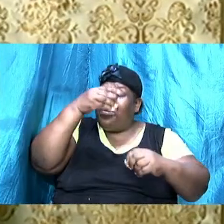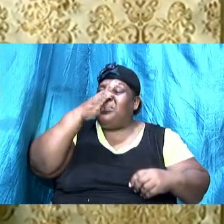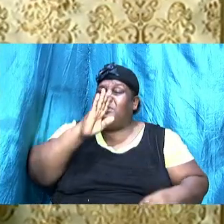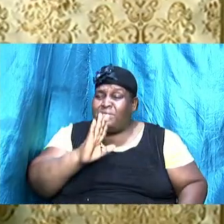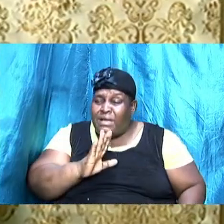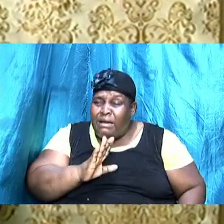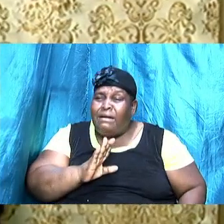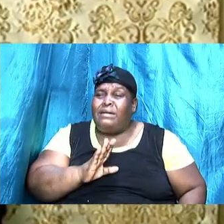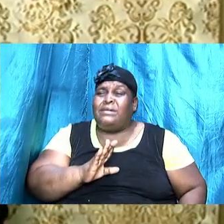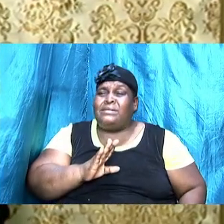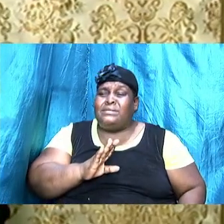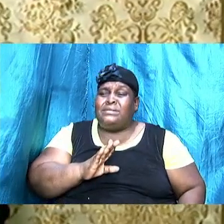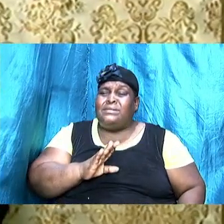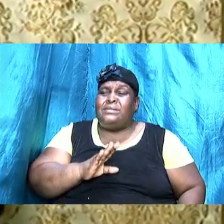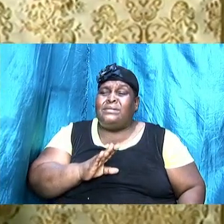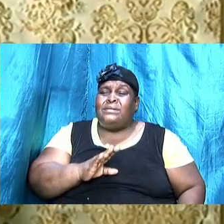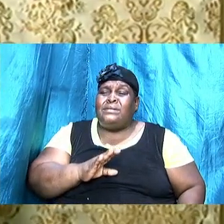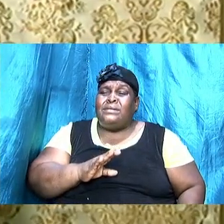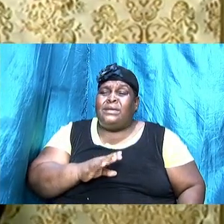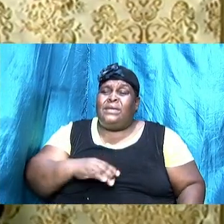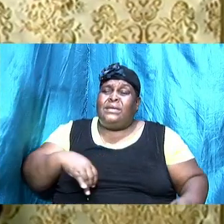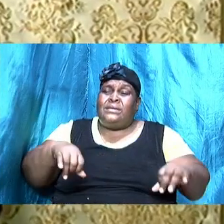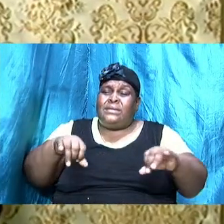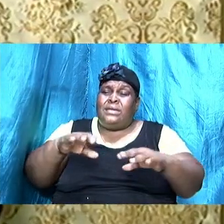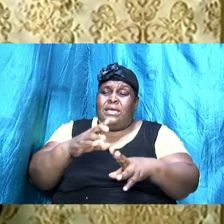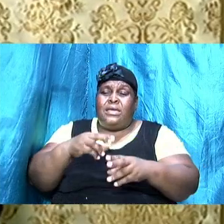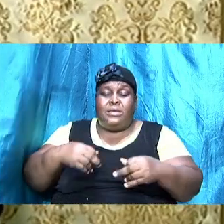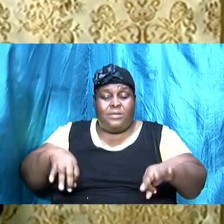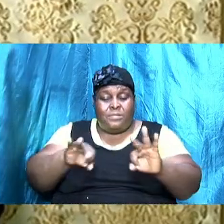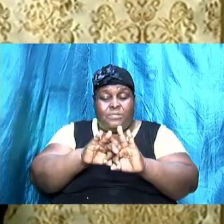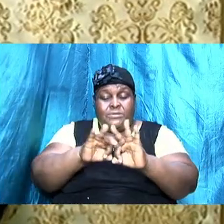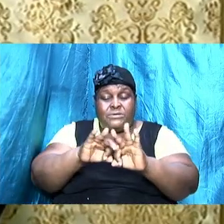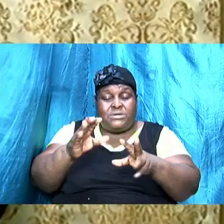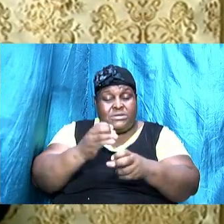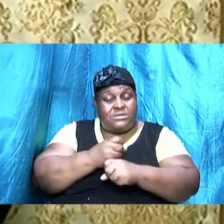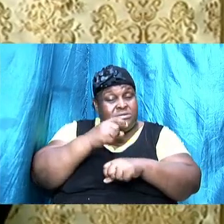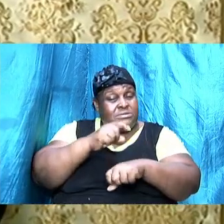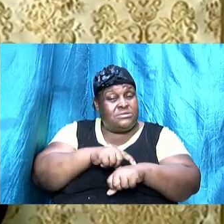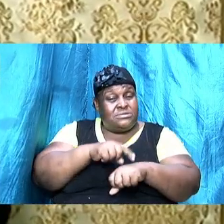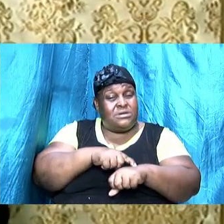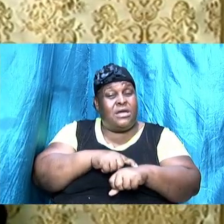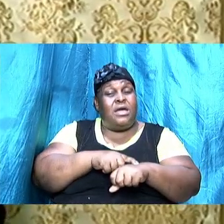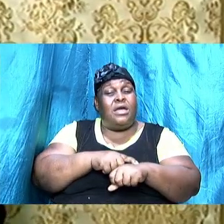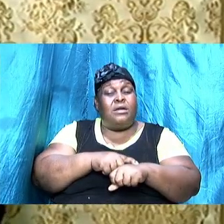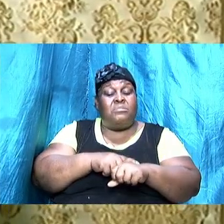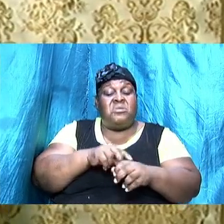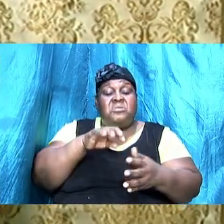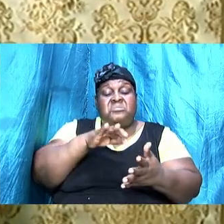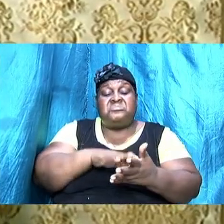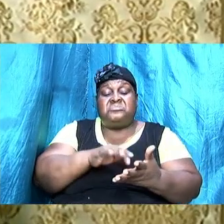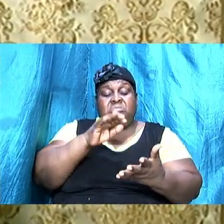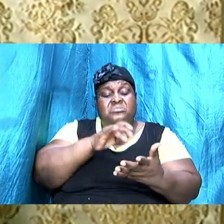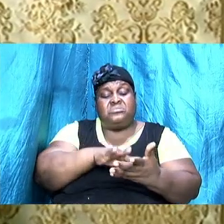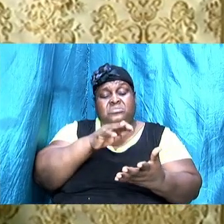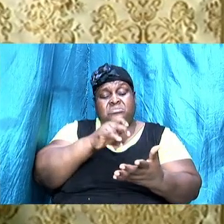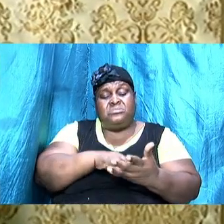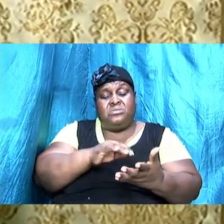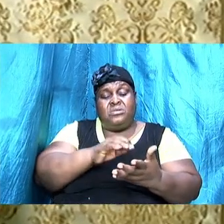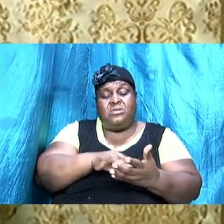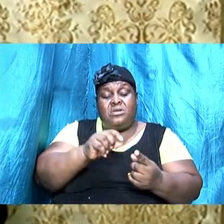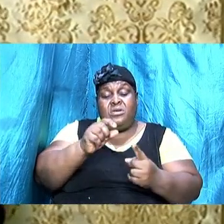And it is important that we take the time out and go through the word. And when the